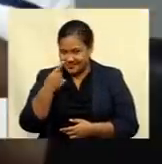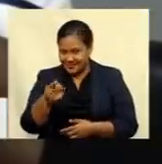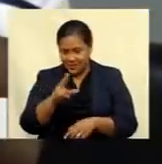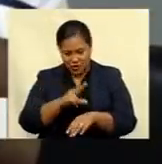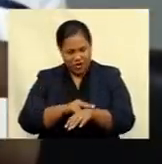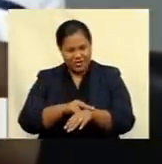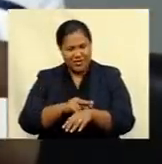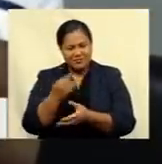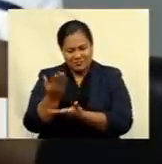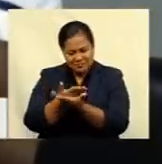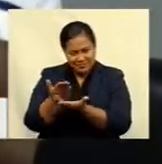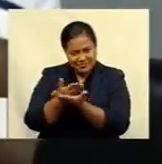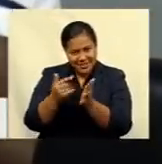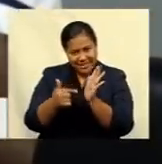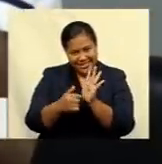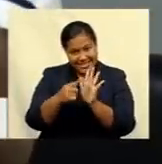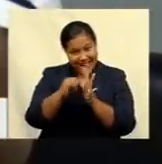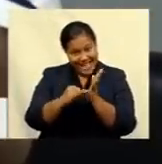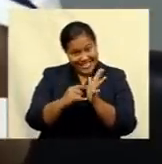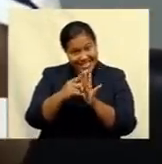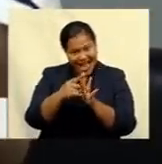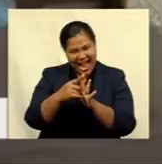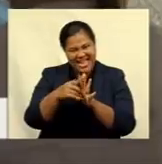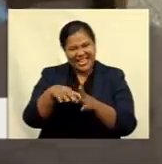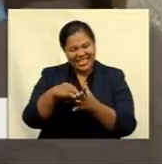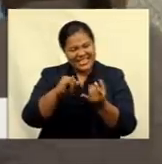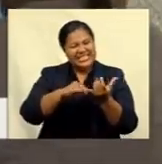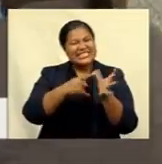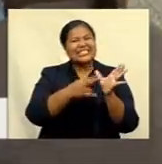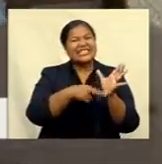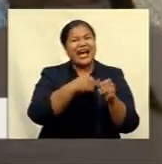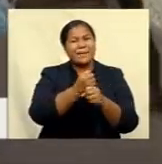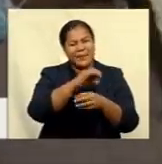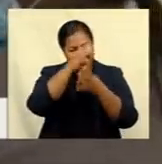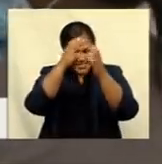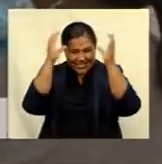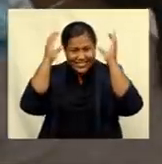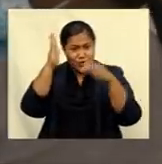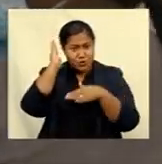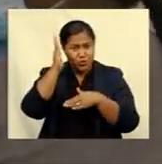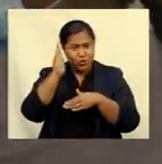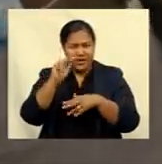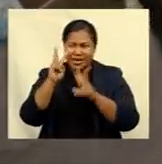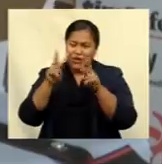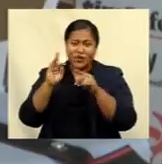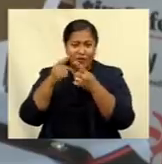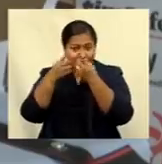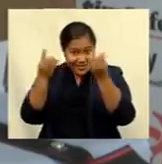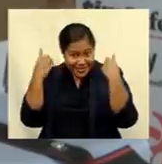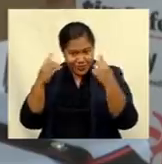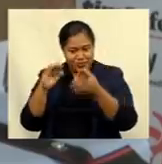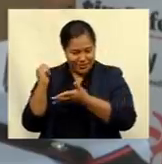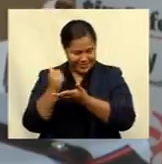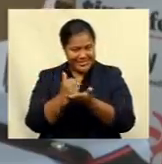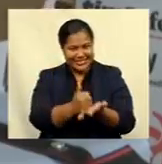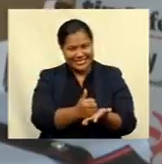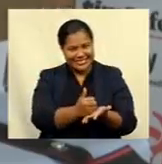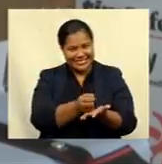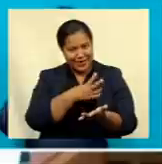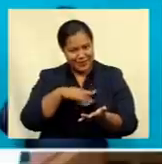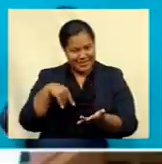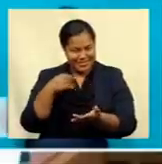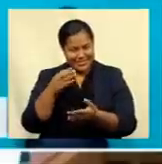in discussion with the TISI Sangam as well and have looked at some of the graduates who can be brought in to assist the ministry. And